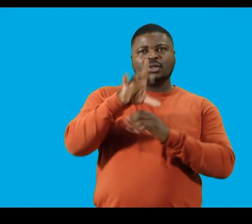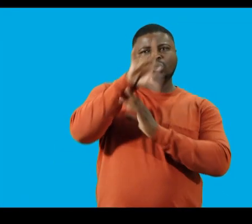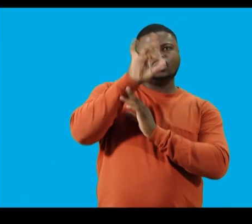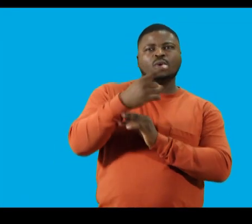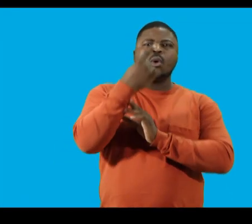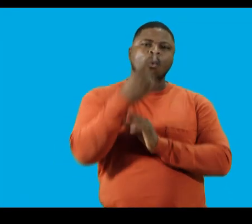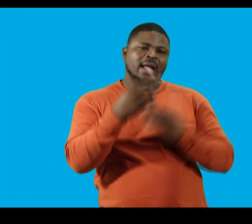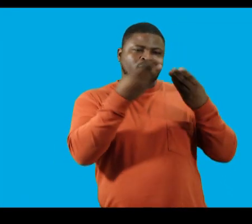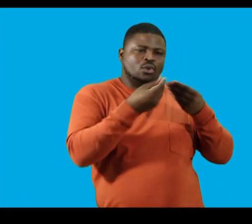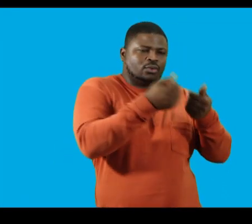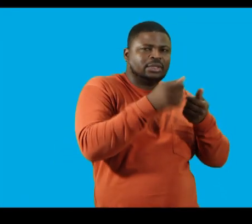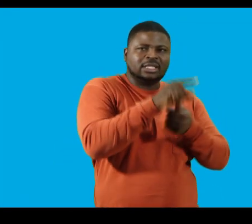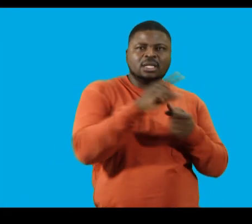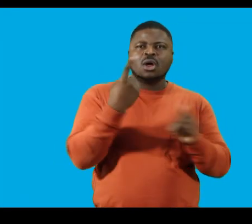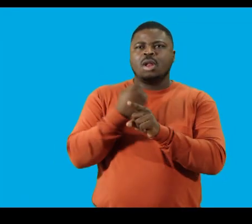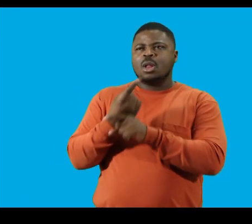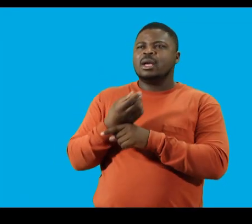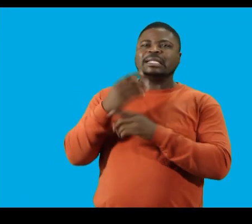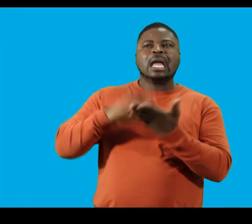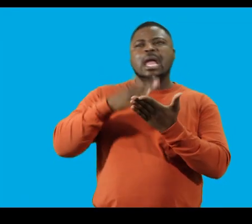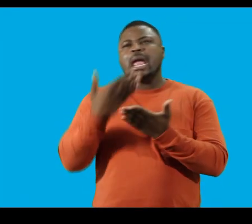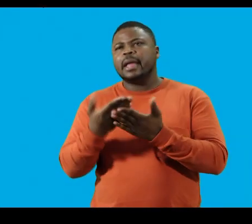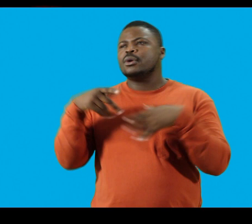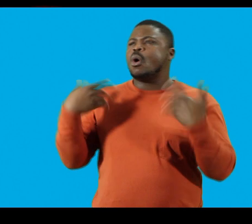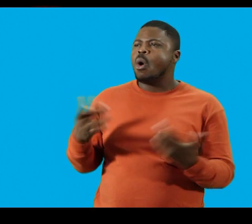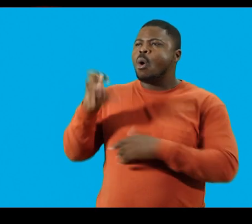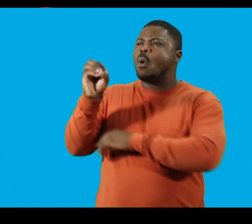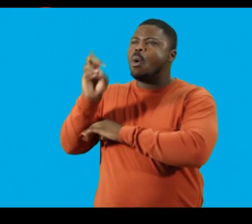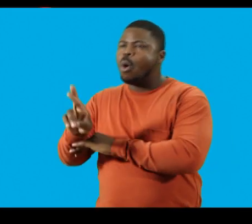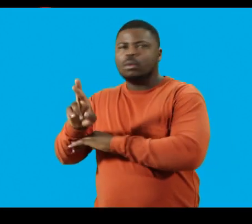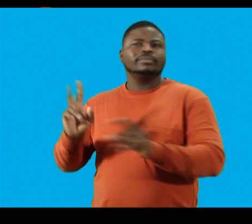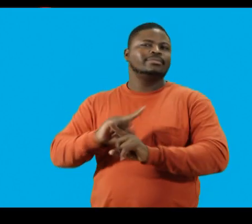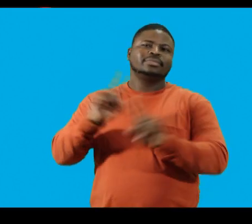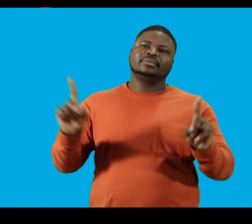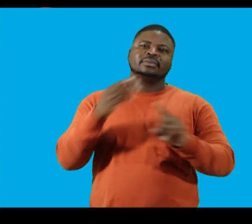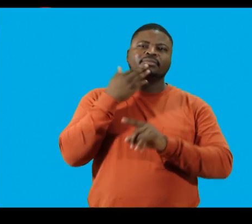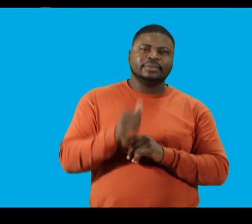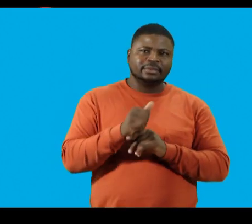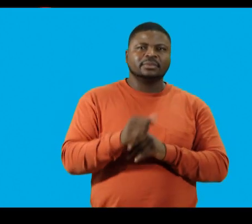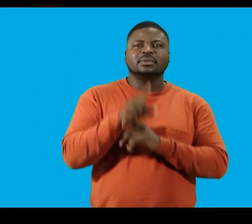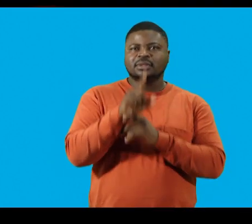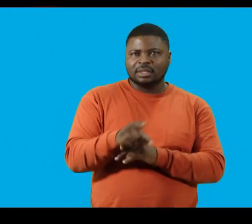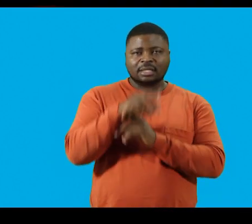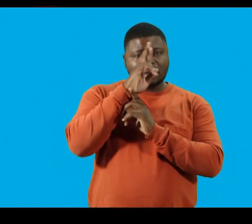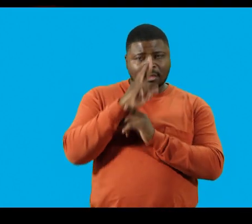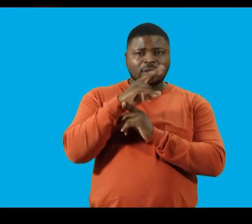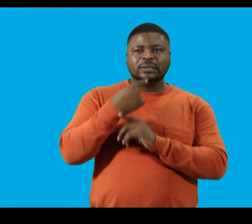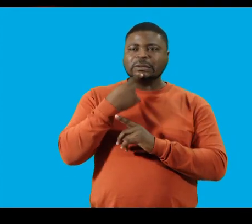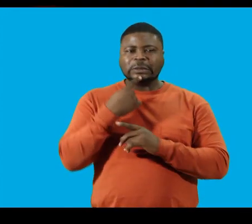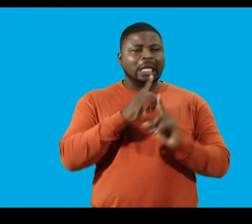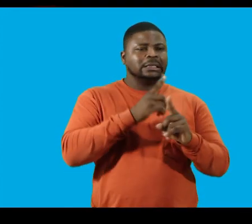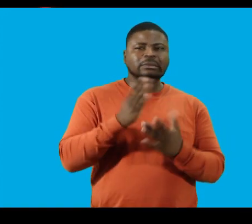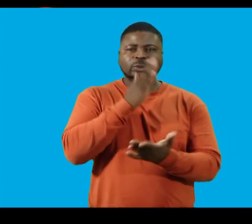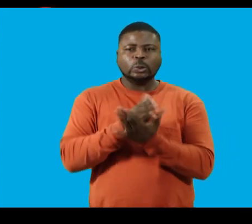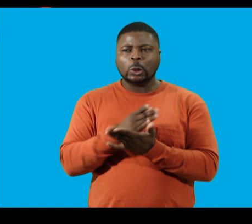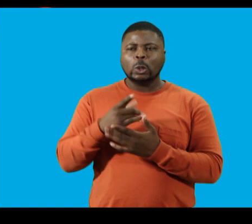Choose one solution. Never use and, or. Remember, you need to give us the